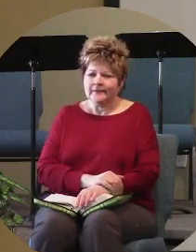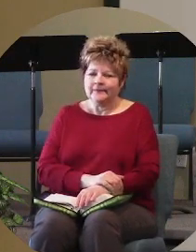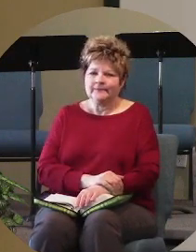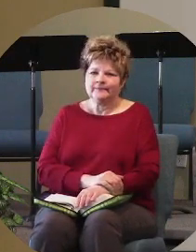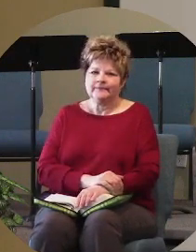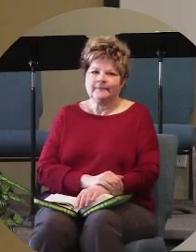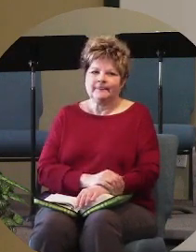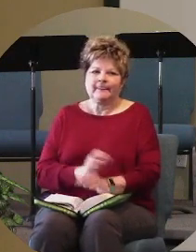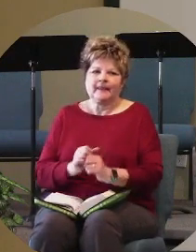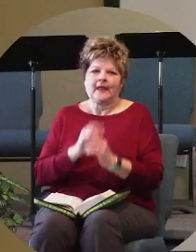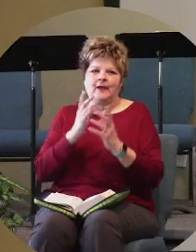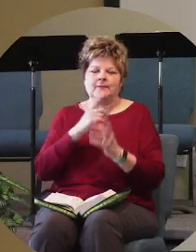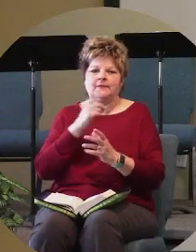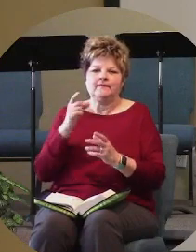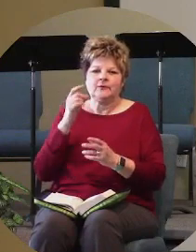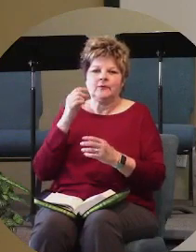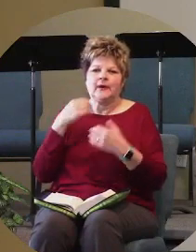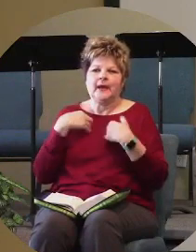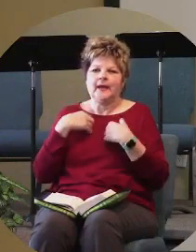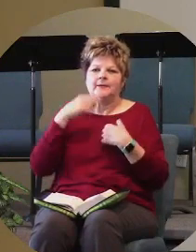How many of you grew up with pews?